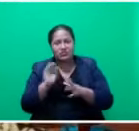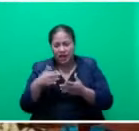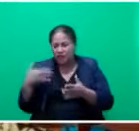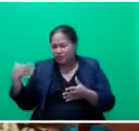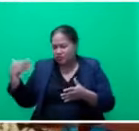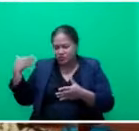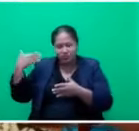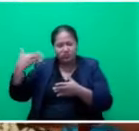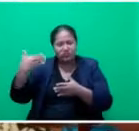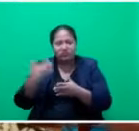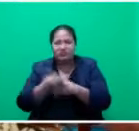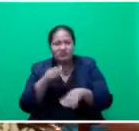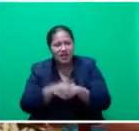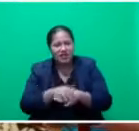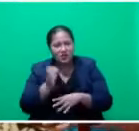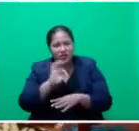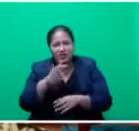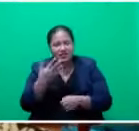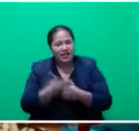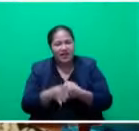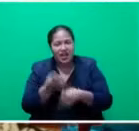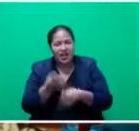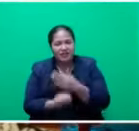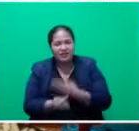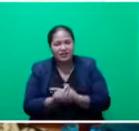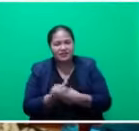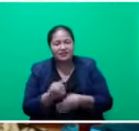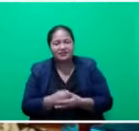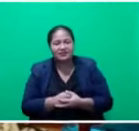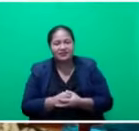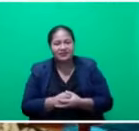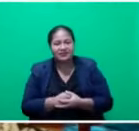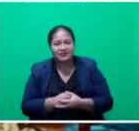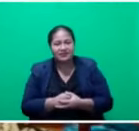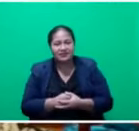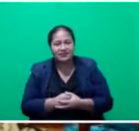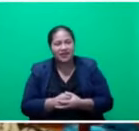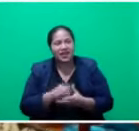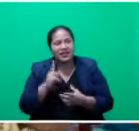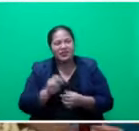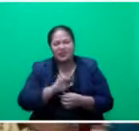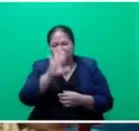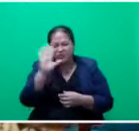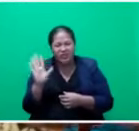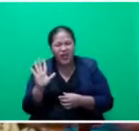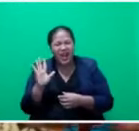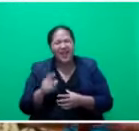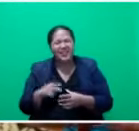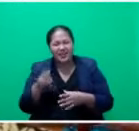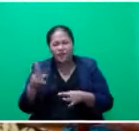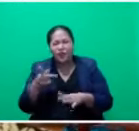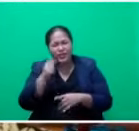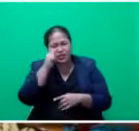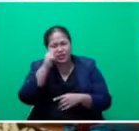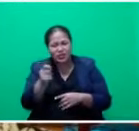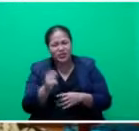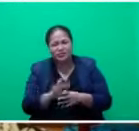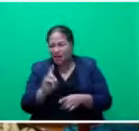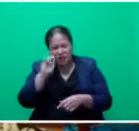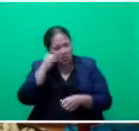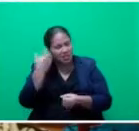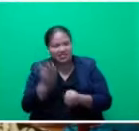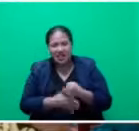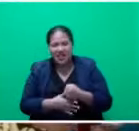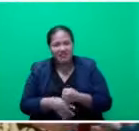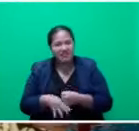They talk about the Bula lane, but allowing a few years to come to Fiji will not solve our economic problems. Mr. Speaker, this